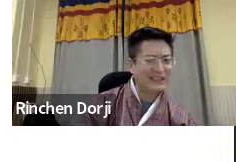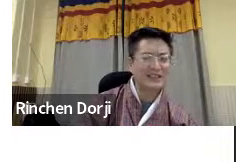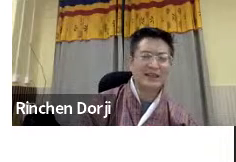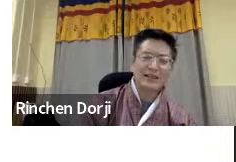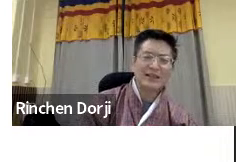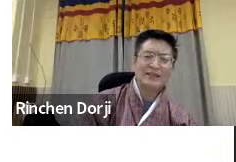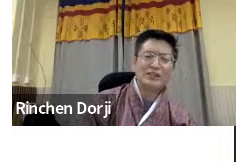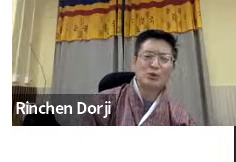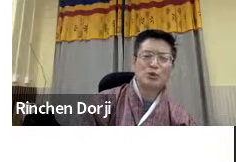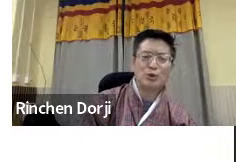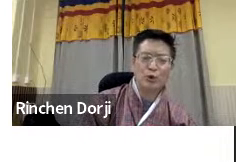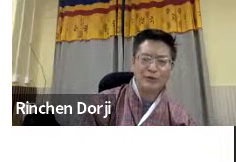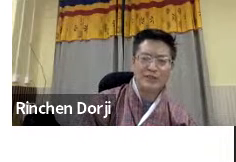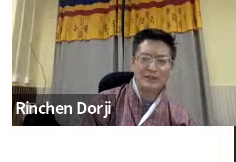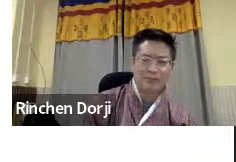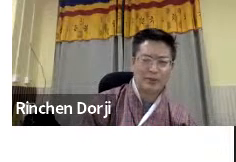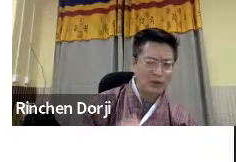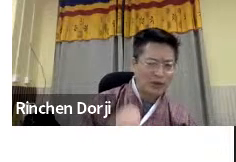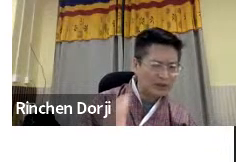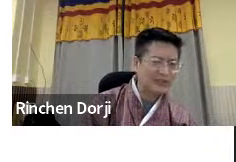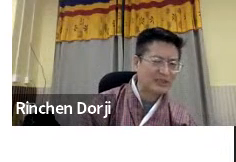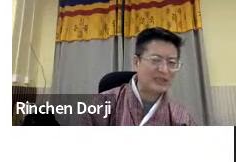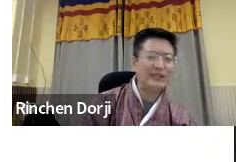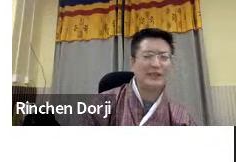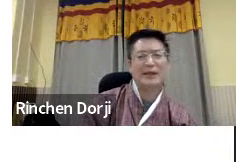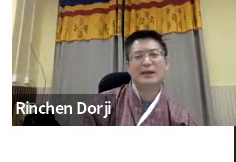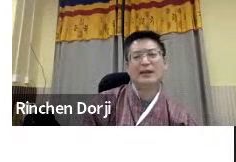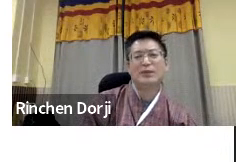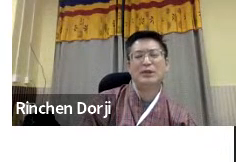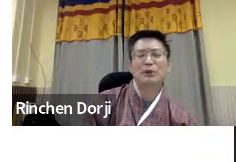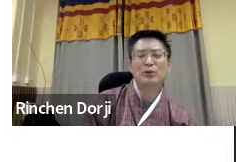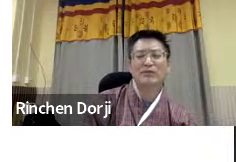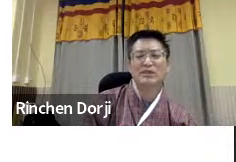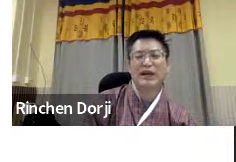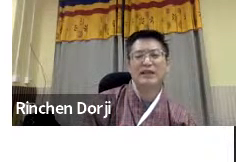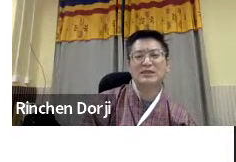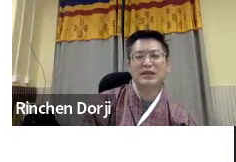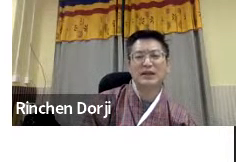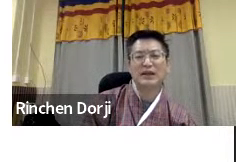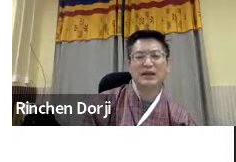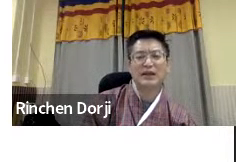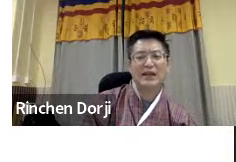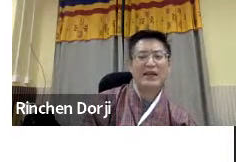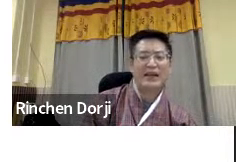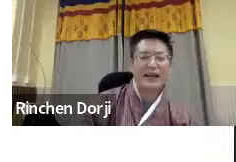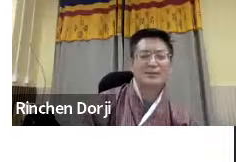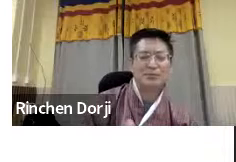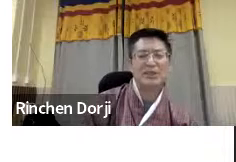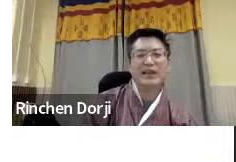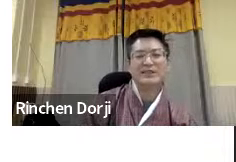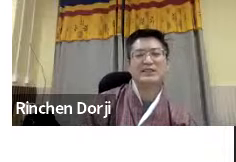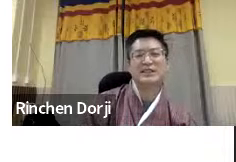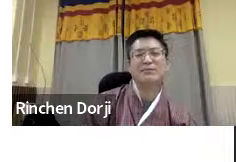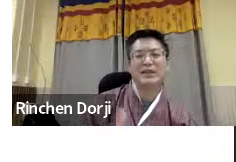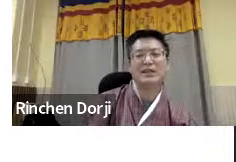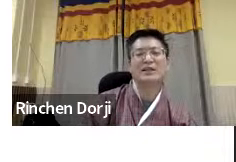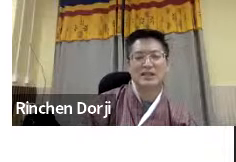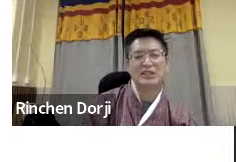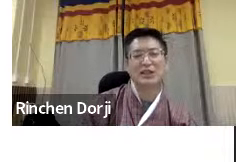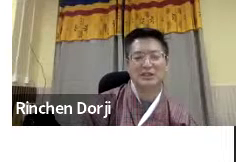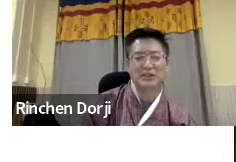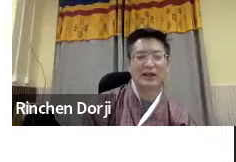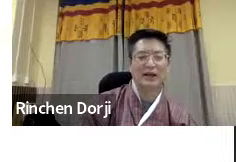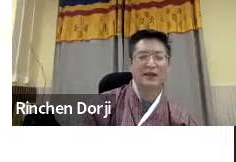3 deaths due to COVID, but all these 3 people who have died had pre-existing